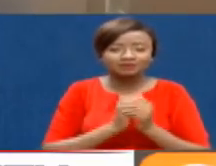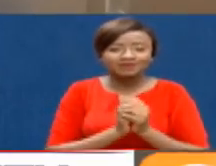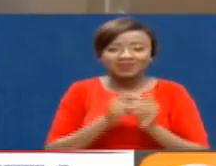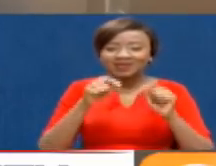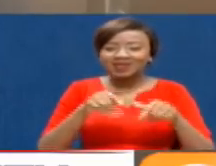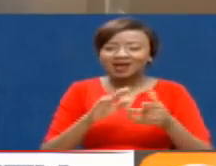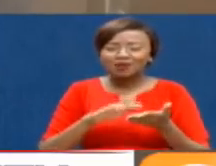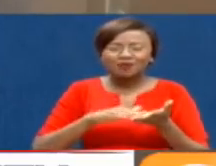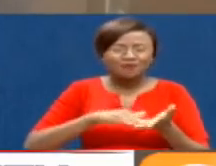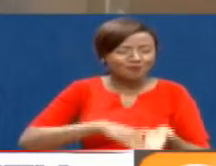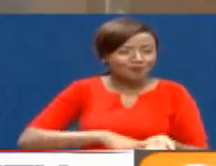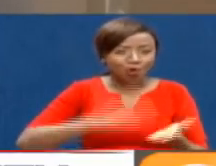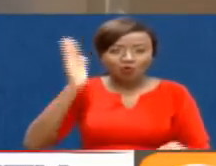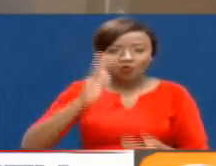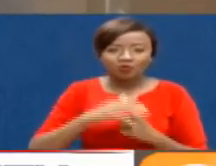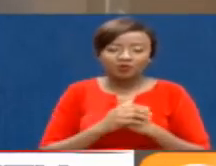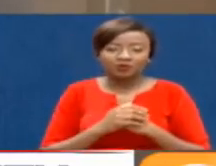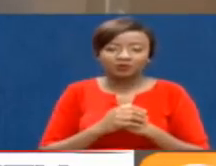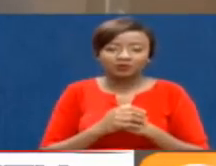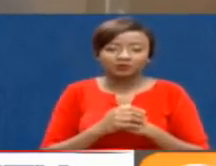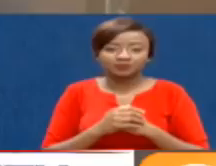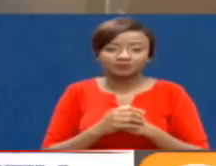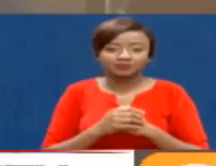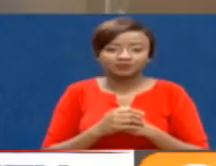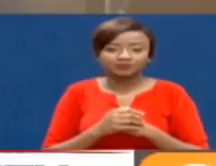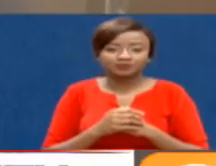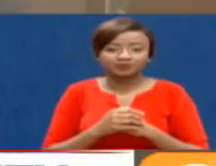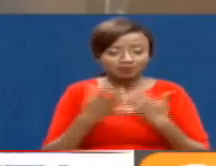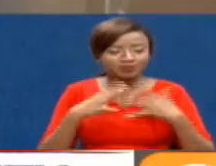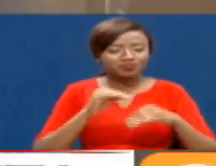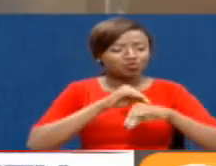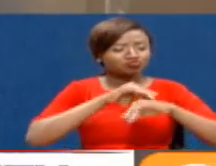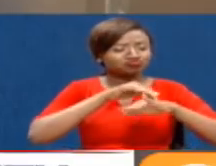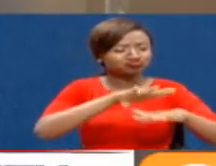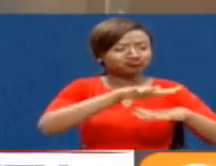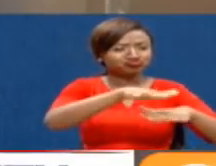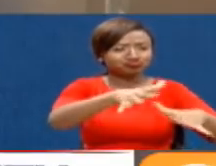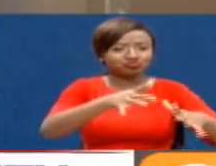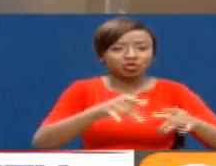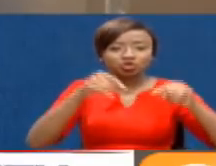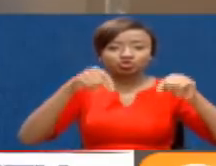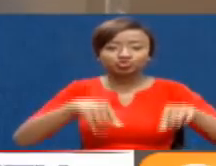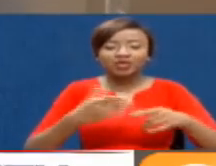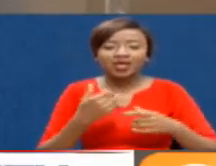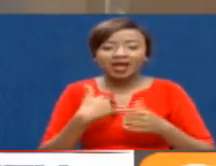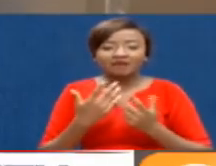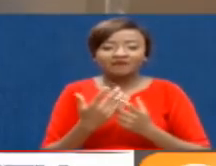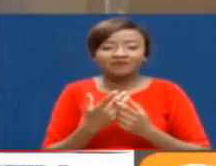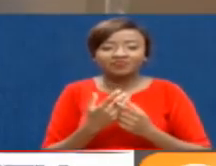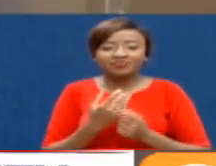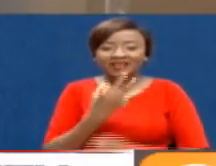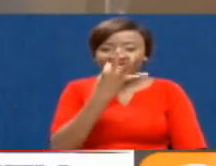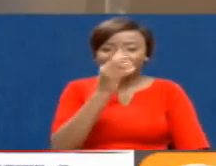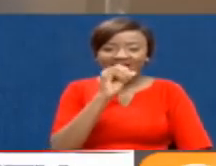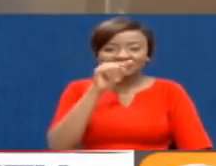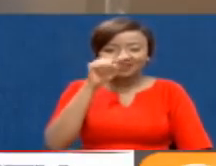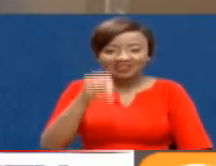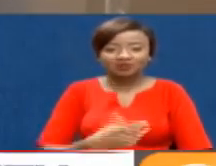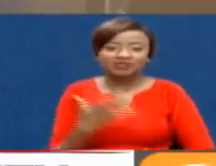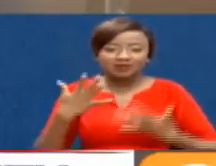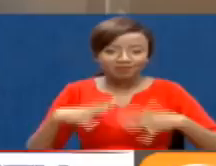5 times higher than anywhere else in the whole of the United States. As of today, there's been just under 30,000